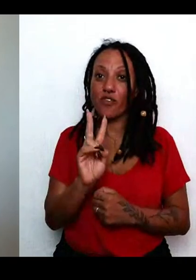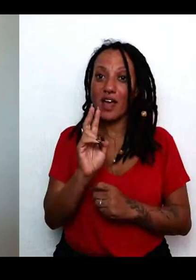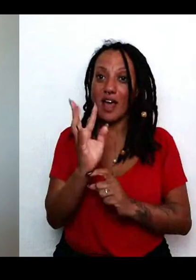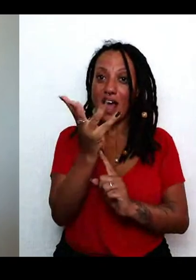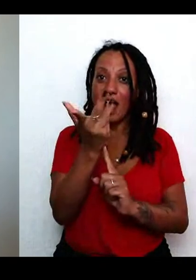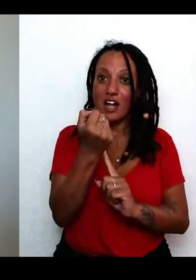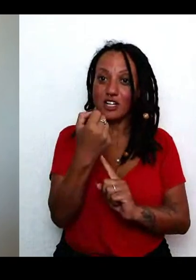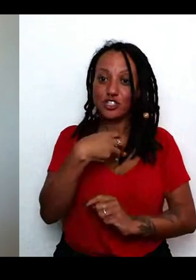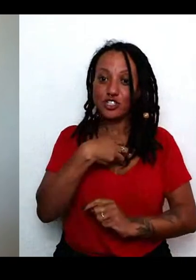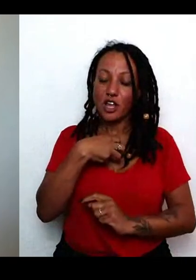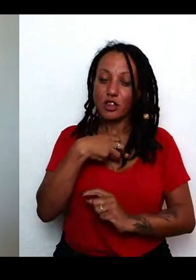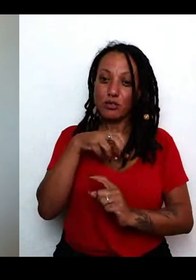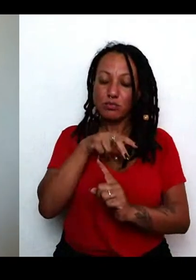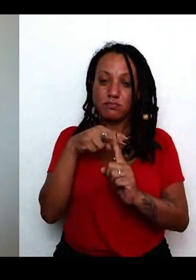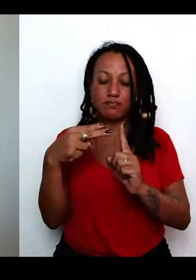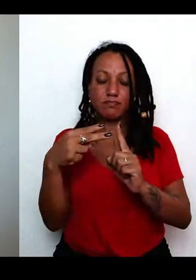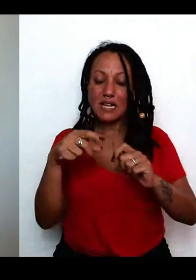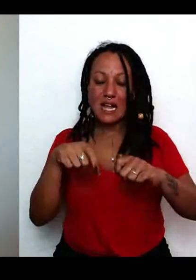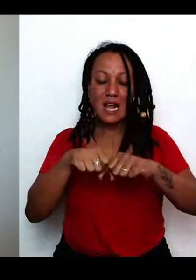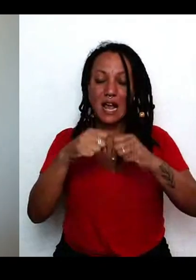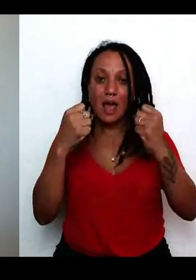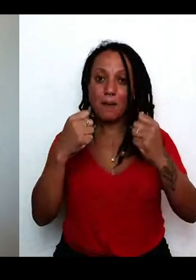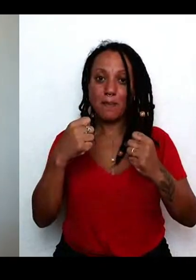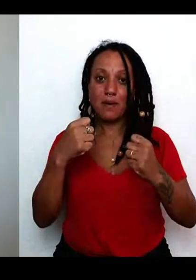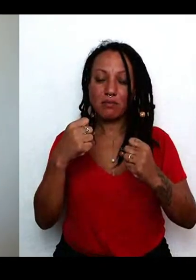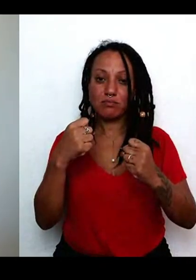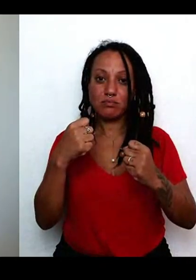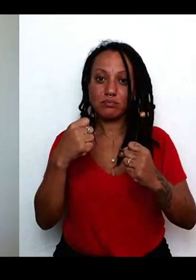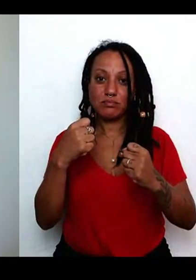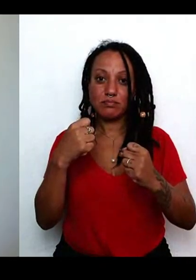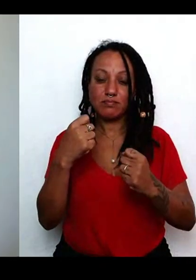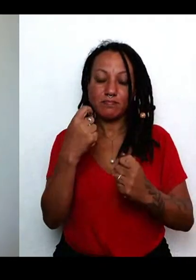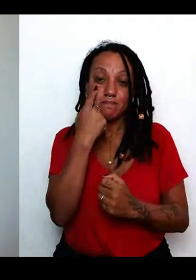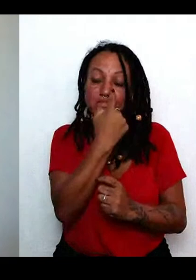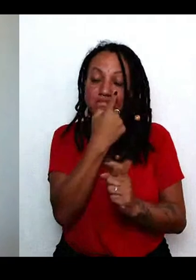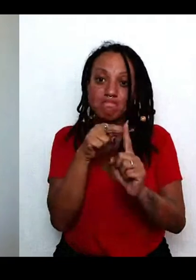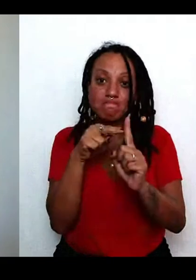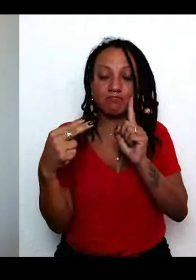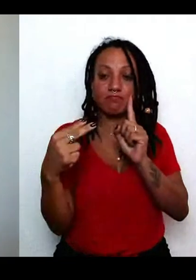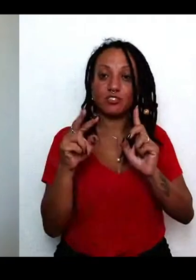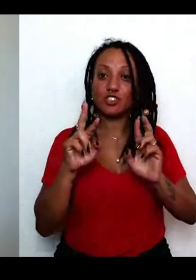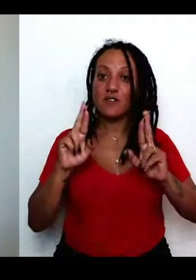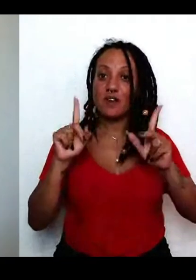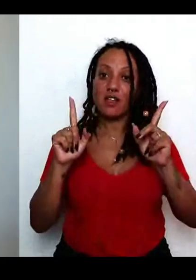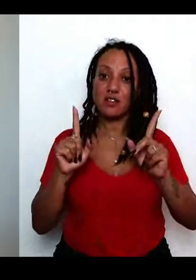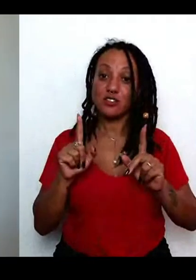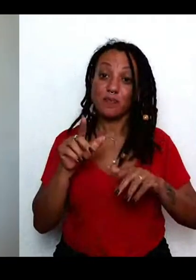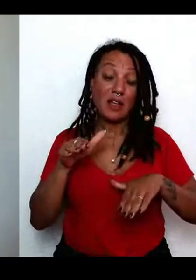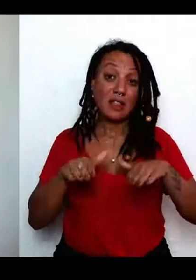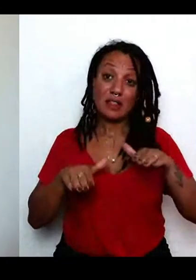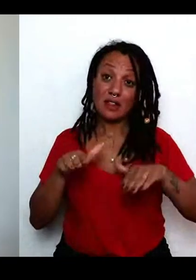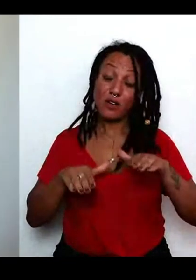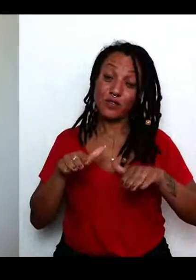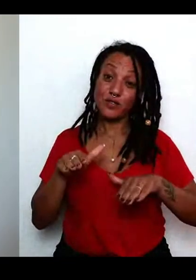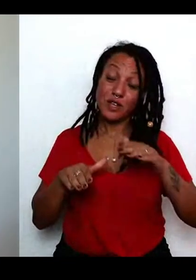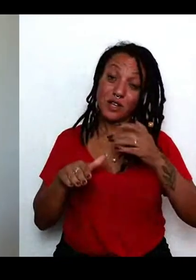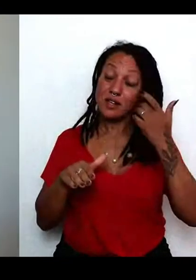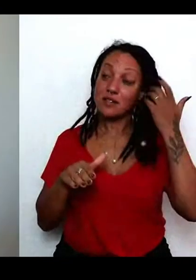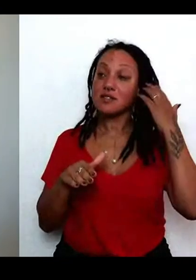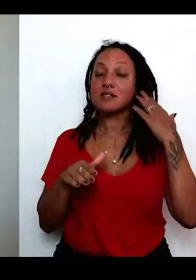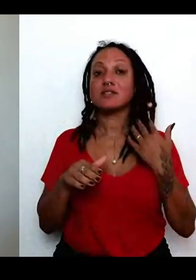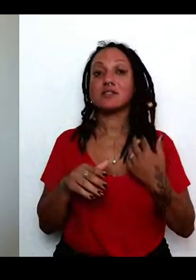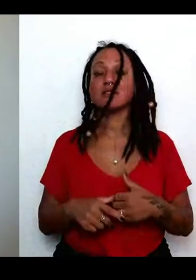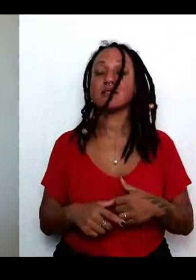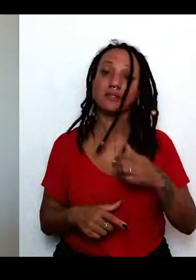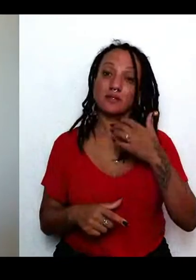to be so much a part of it so that we're looking at the work is actually a little bit it can be embarrassing right it's